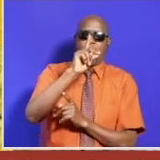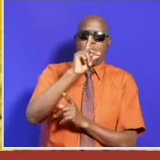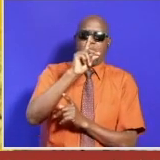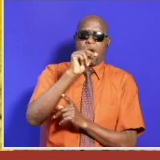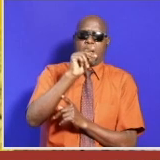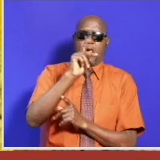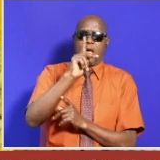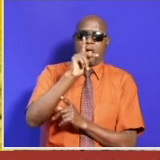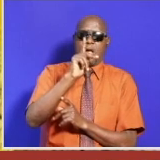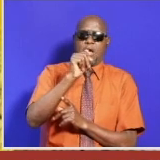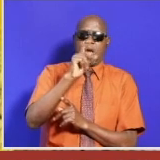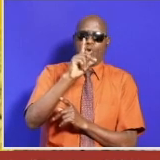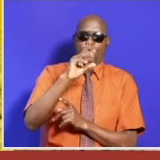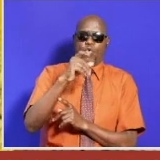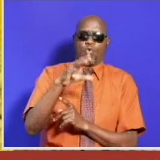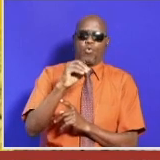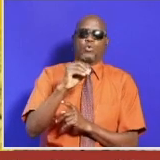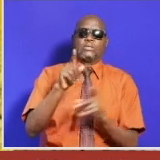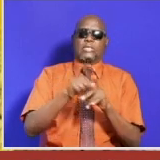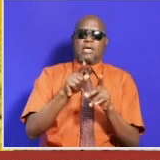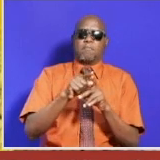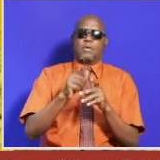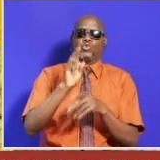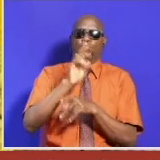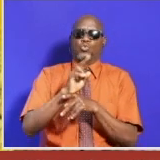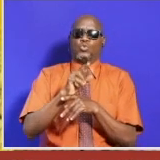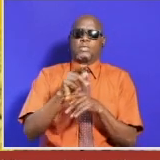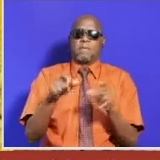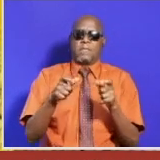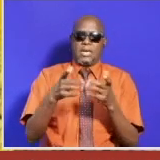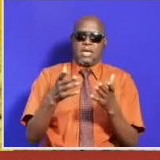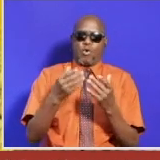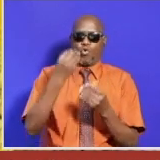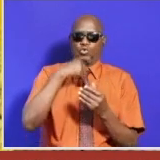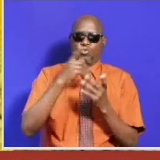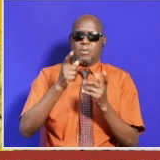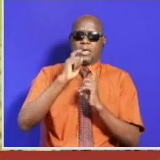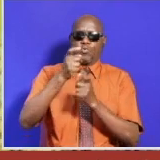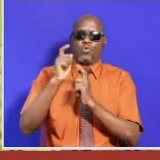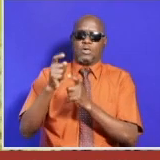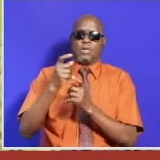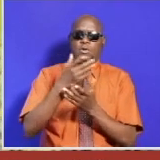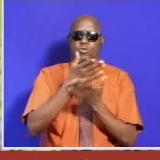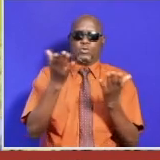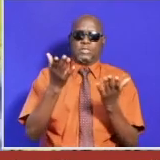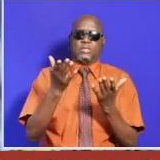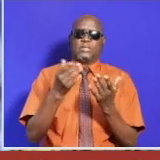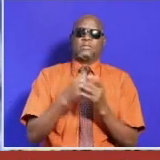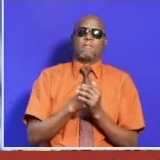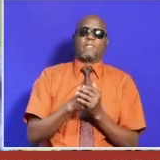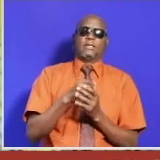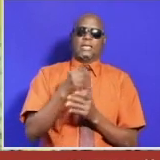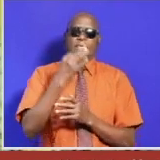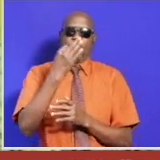terms of what we'll be spending in media and the consumer rewards that we'll be giving those who are participating. Kadogo pack, the 37